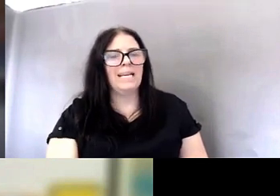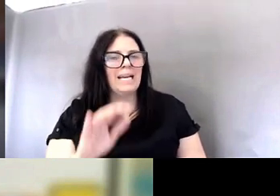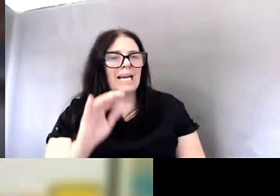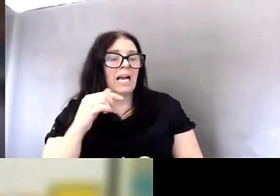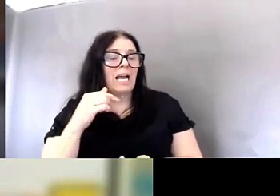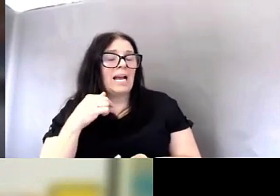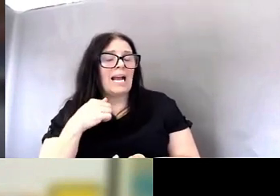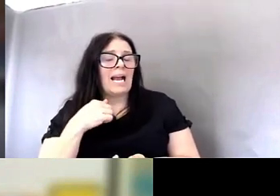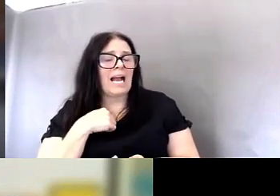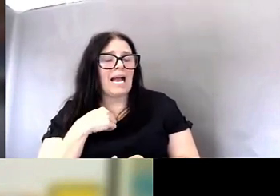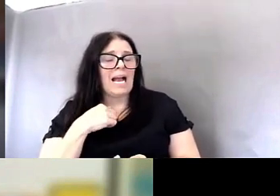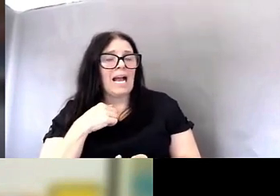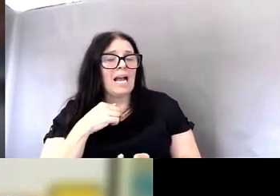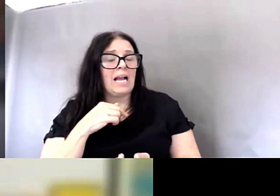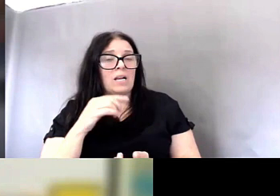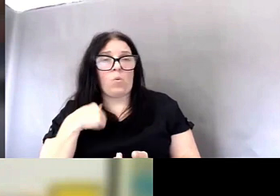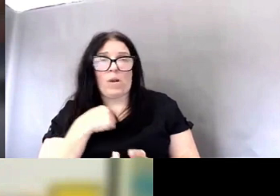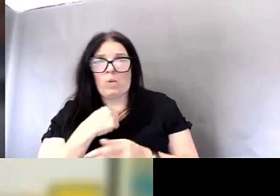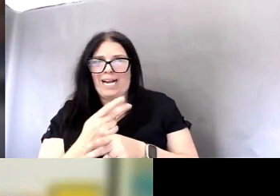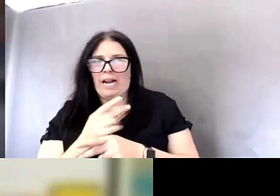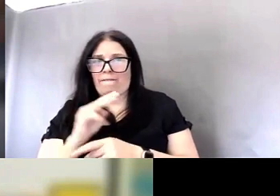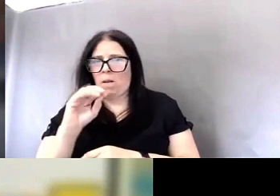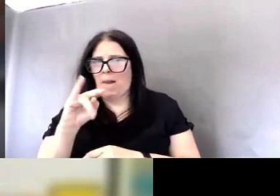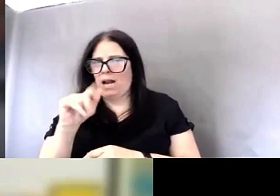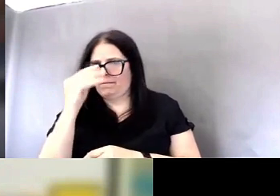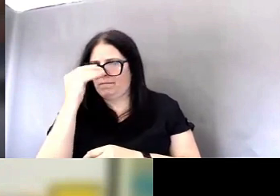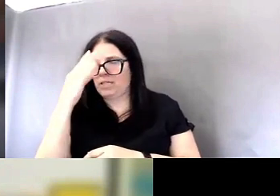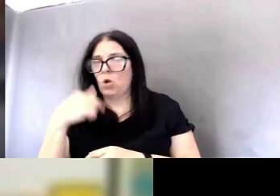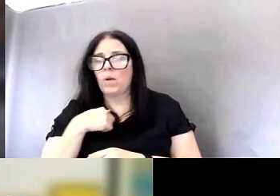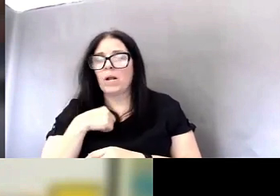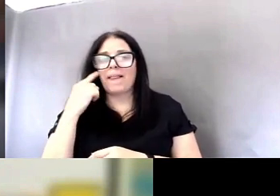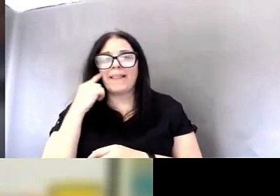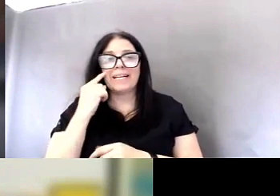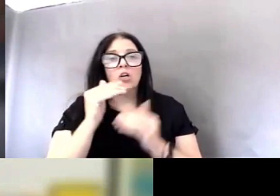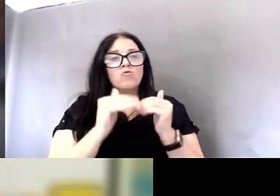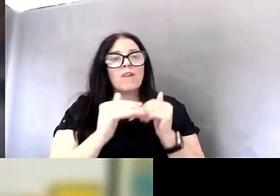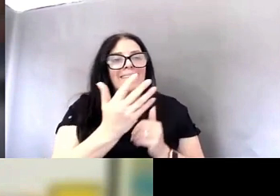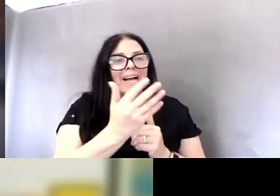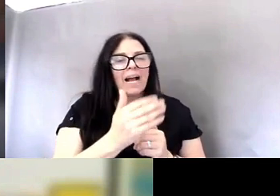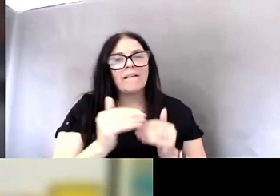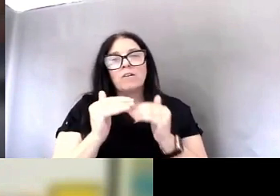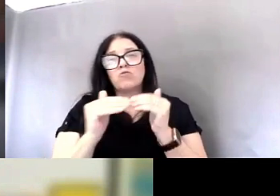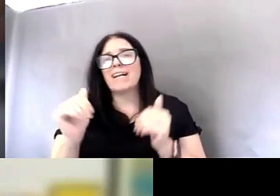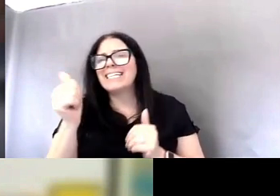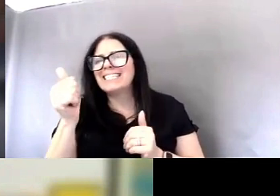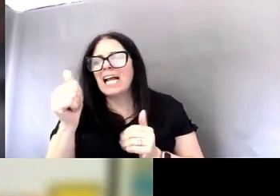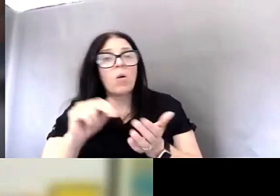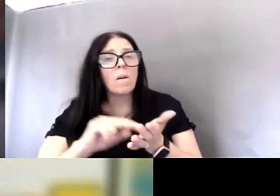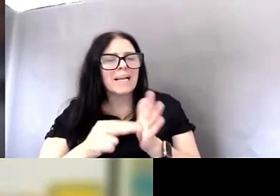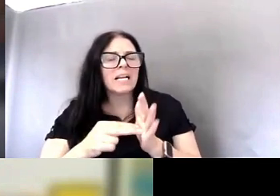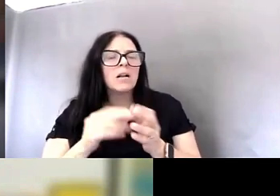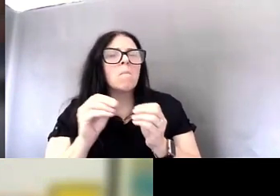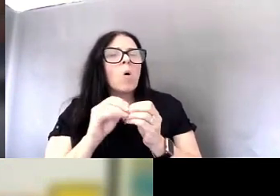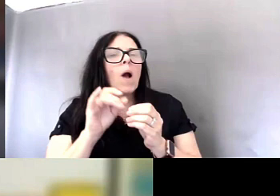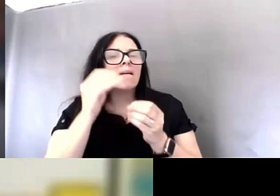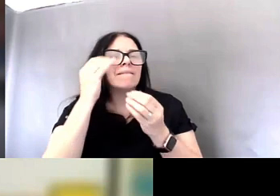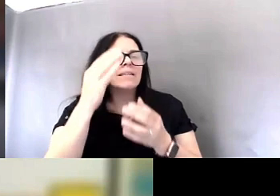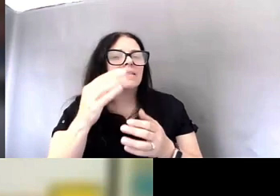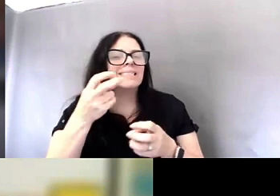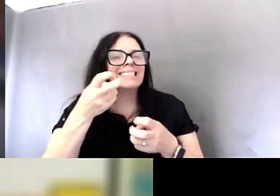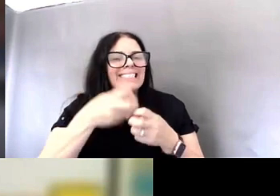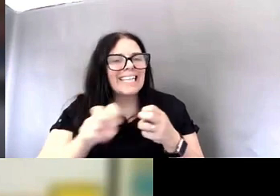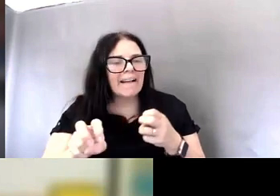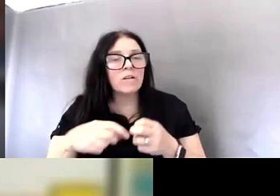5 or grade 10, just think of it as that difficulty level. We screened